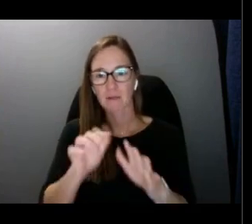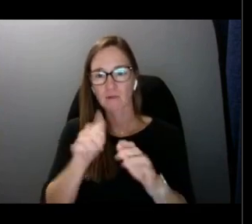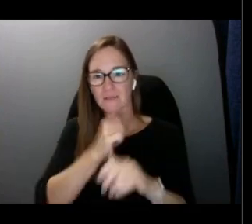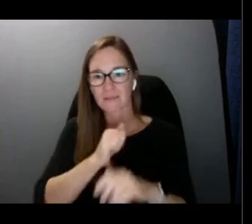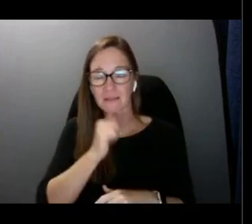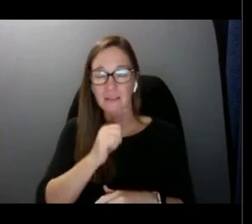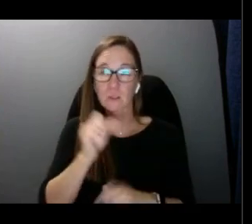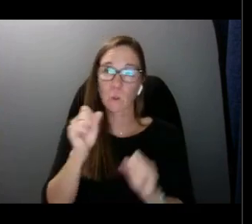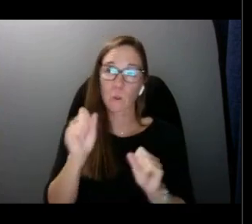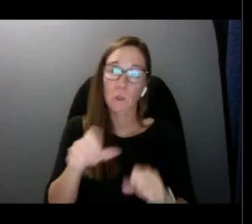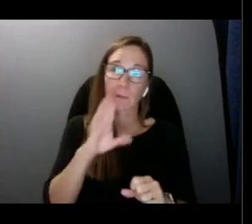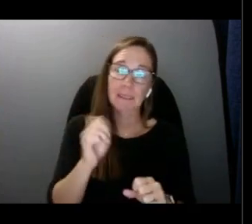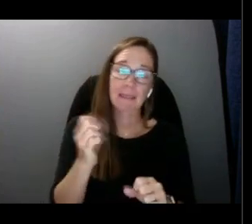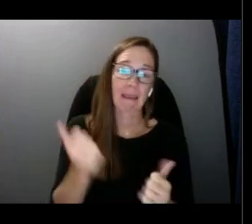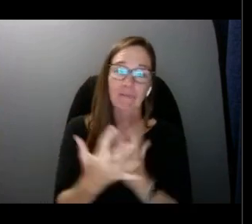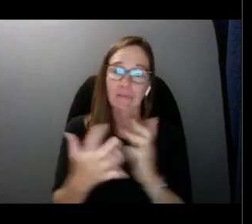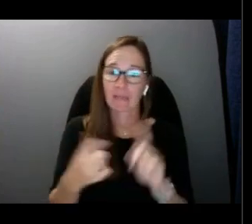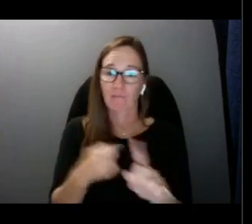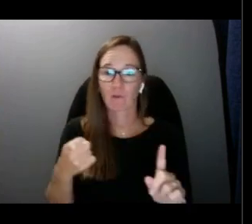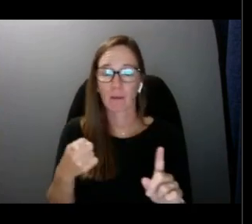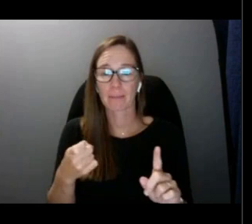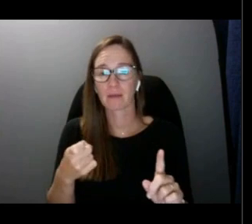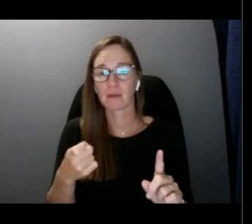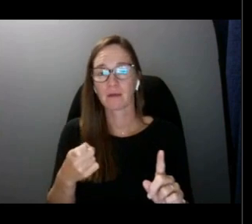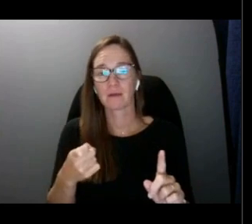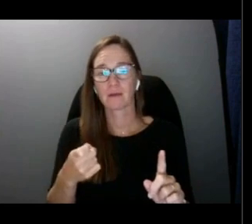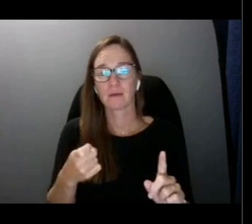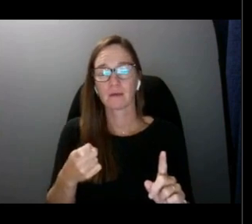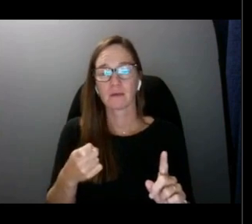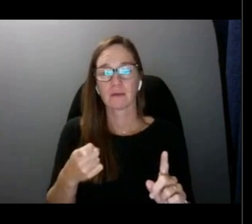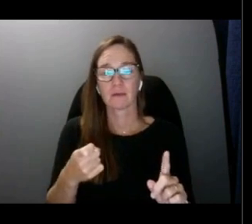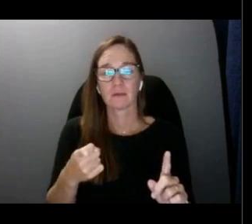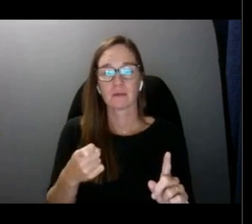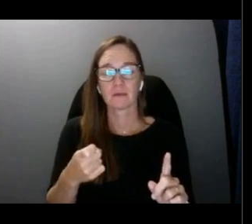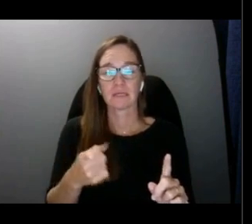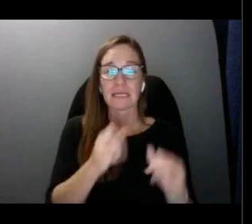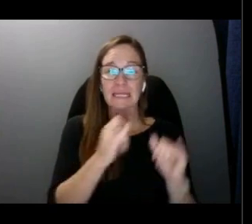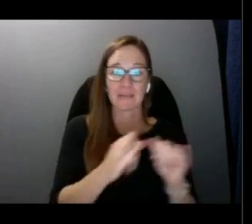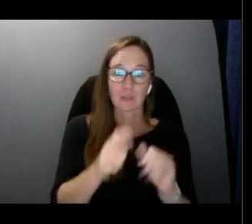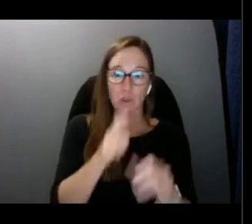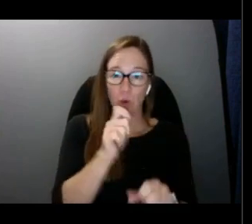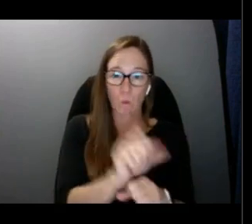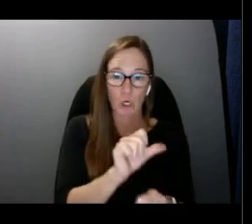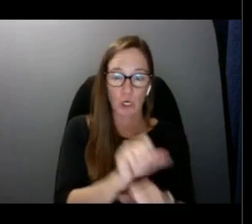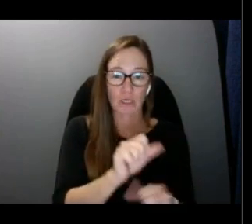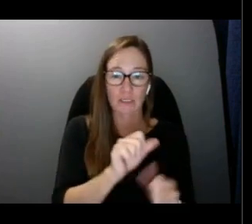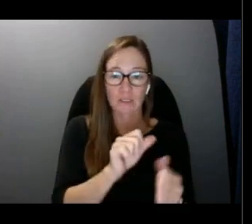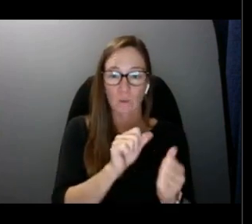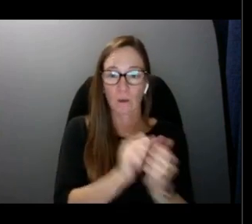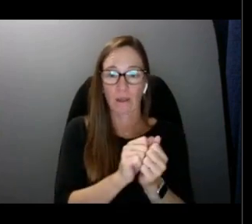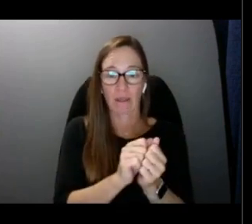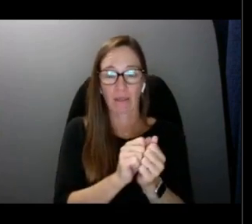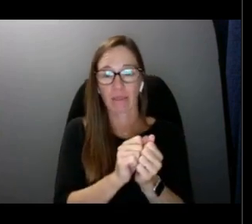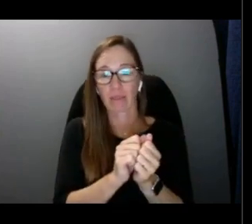it could be everything from an individual working with,